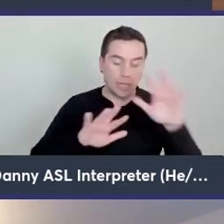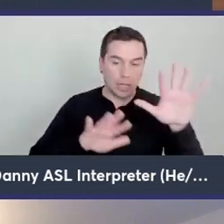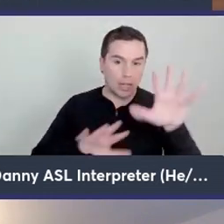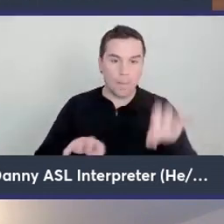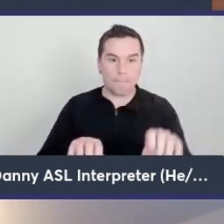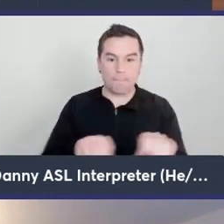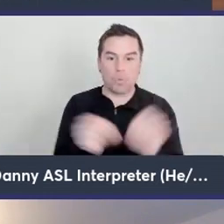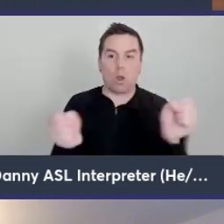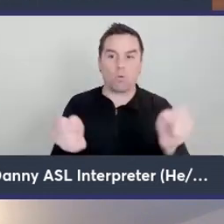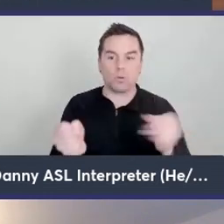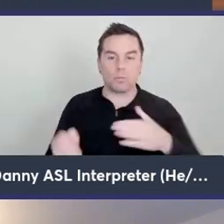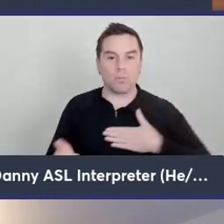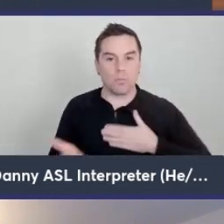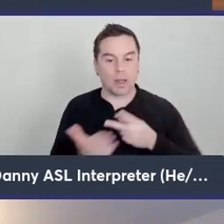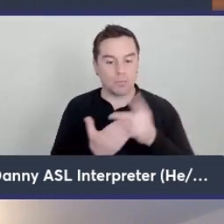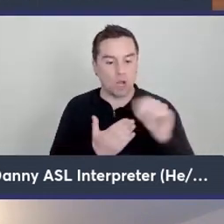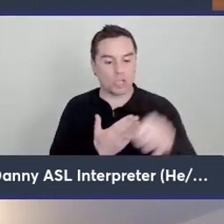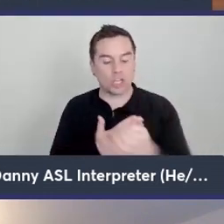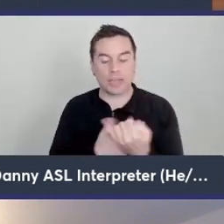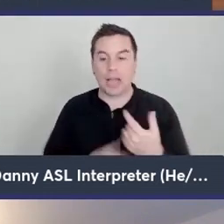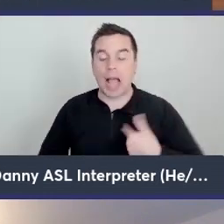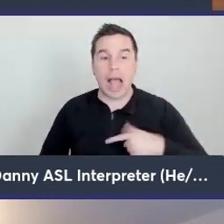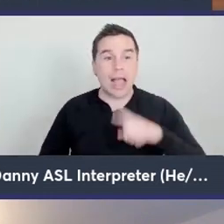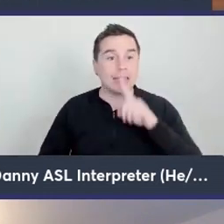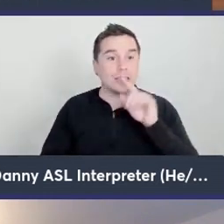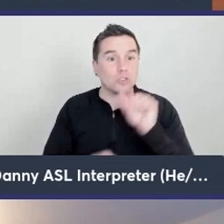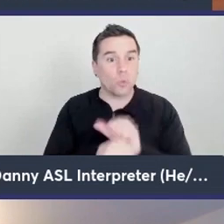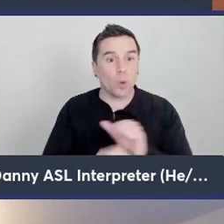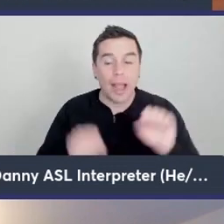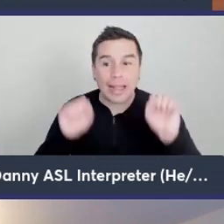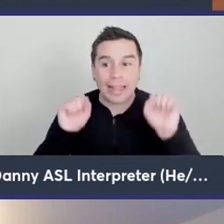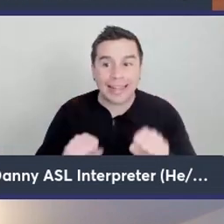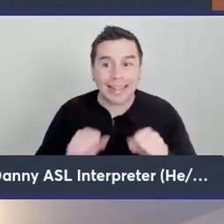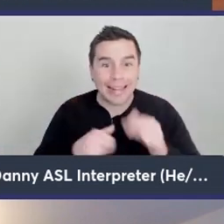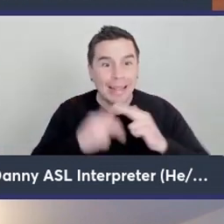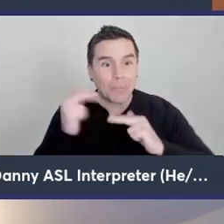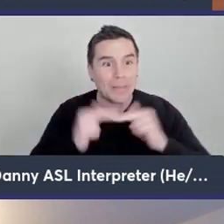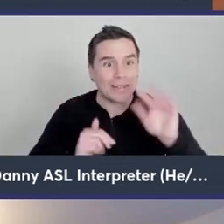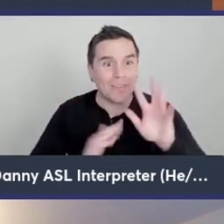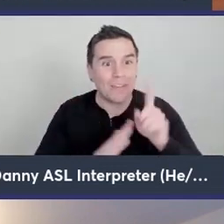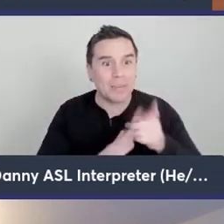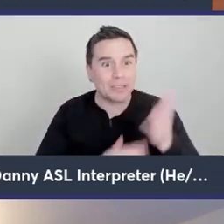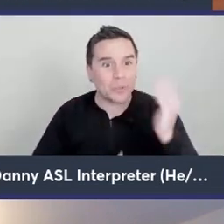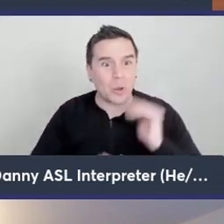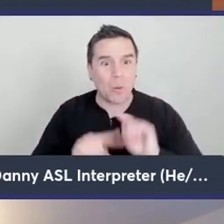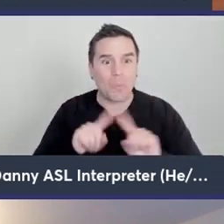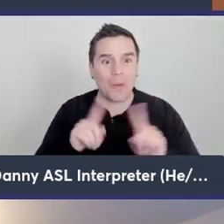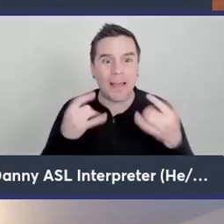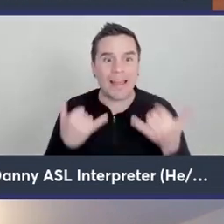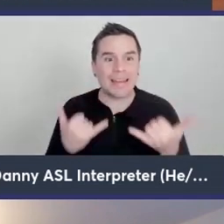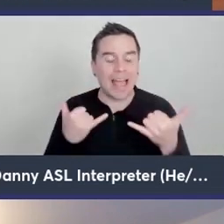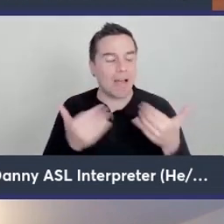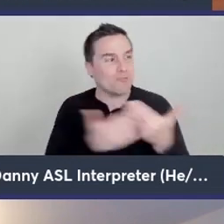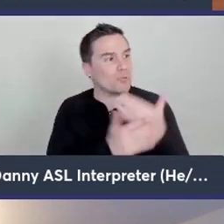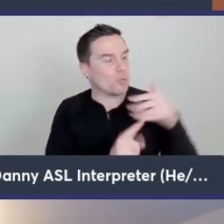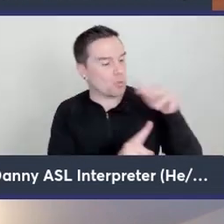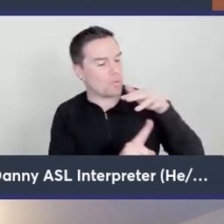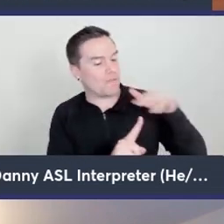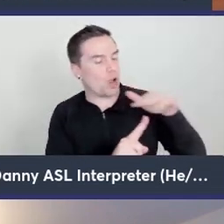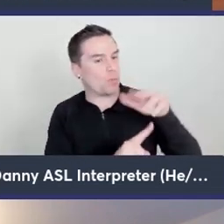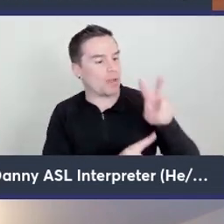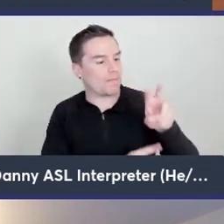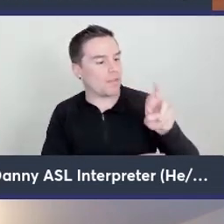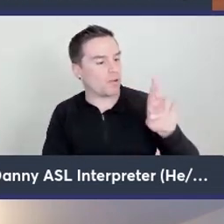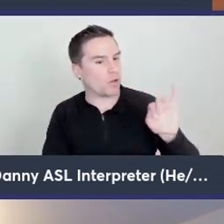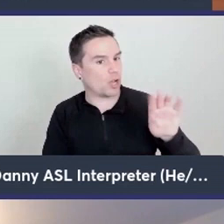that I swear I could build this project like 5 minutes ago, but oh no, this environment variable got unset, or